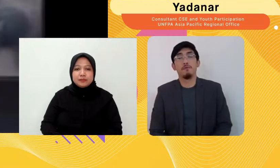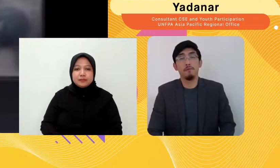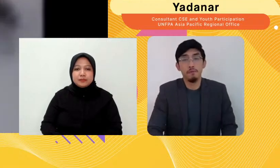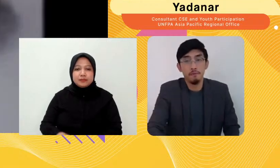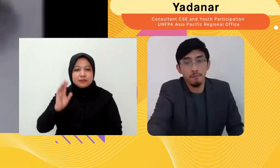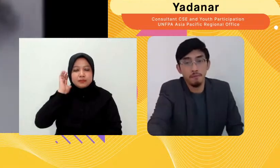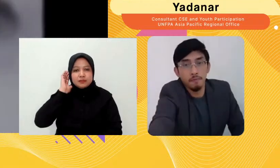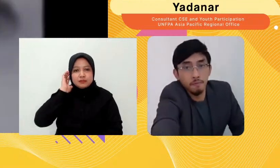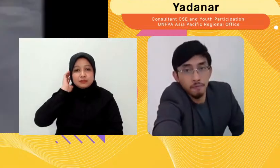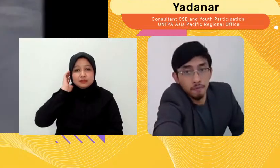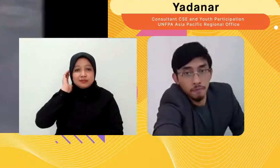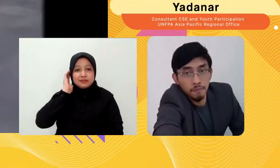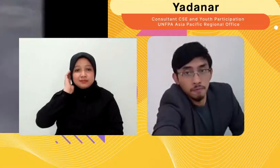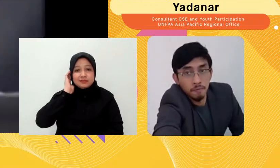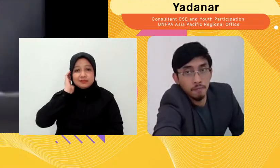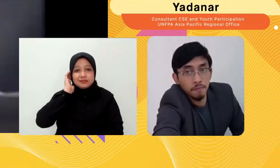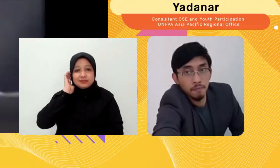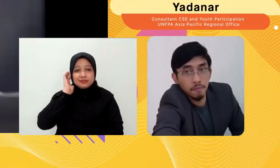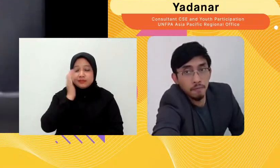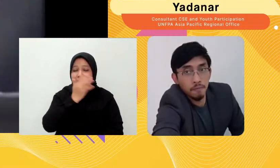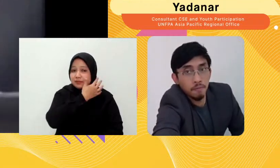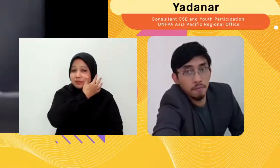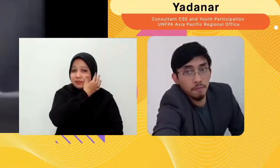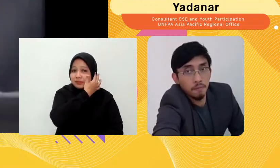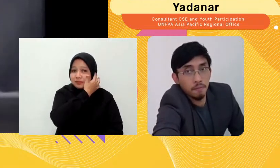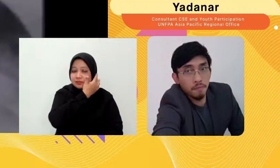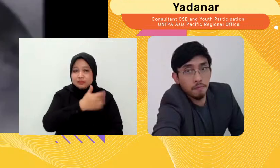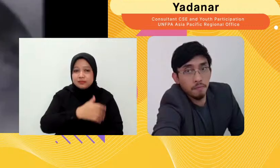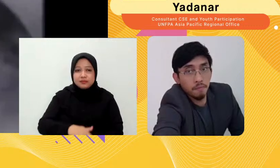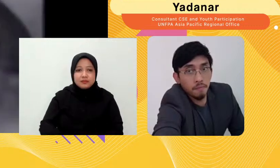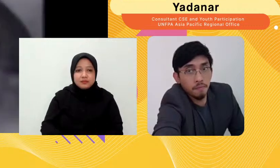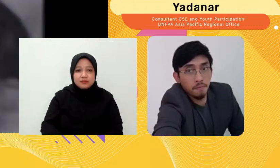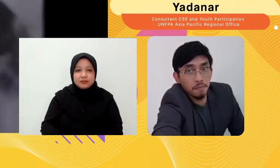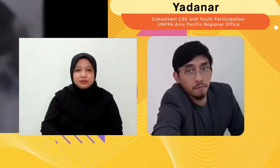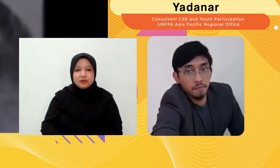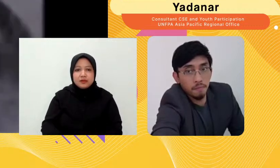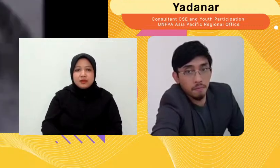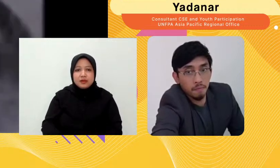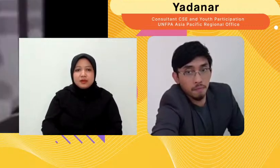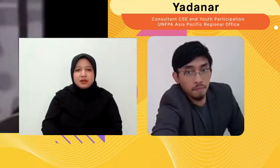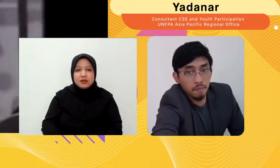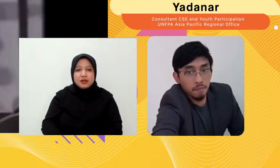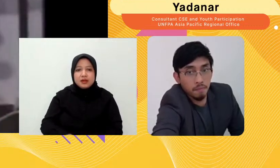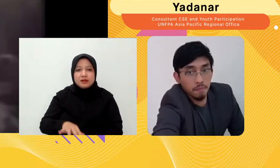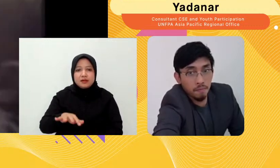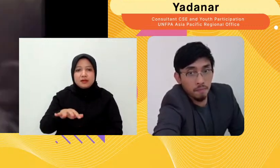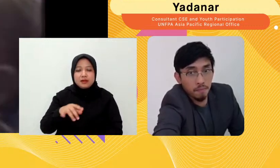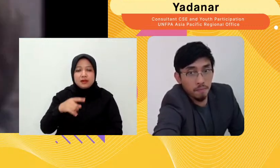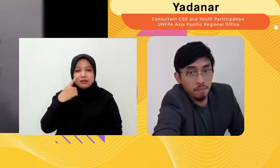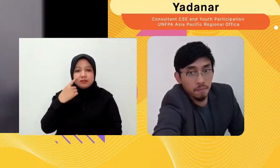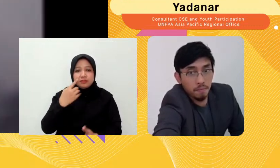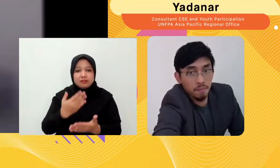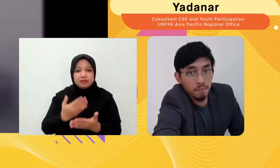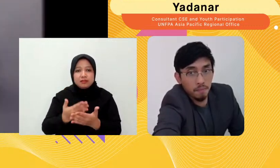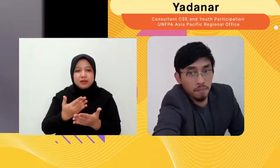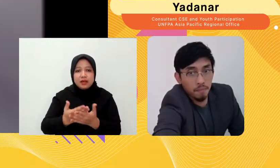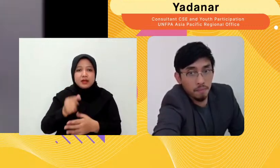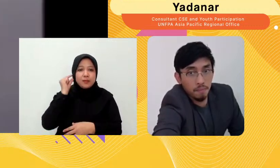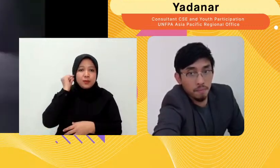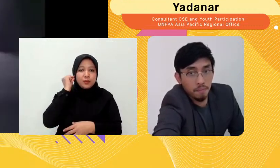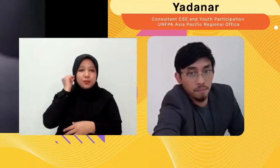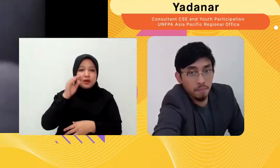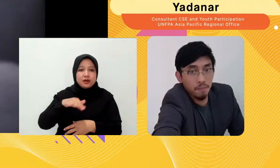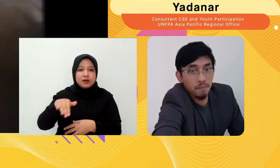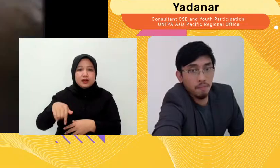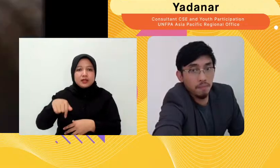The fact is, over 50,000 men, women, and children now carry the AIDS virus. That in 3 years,